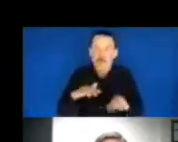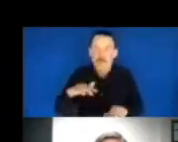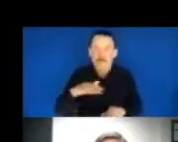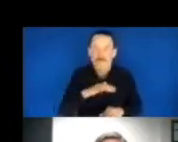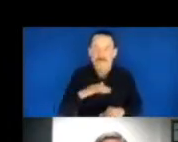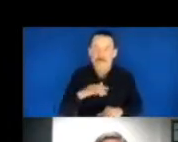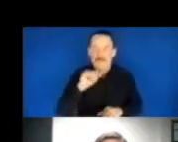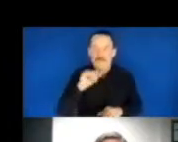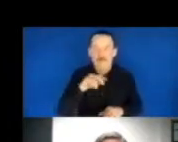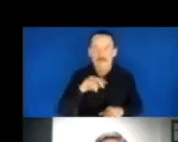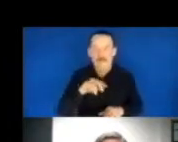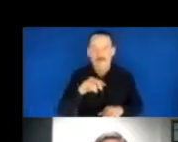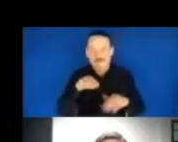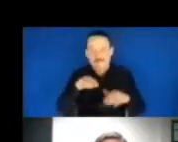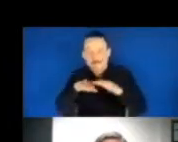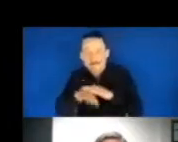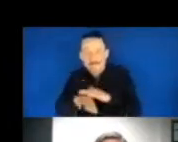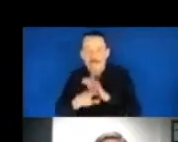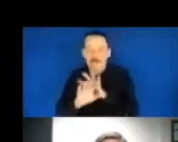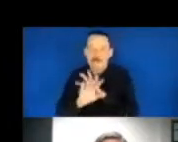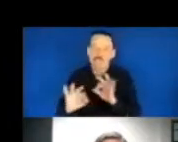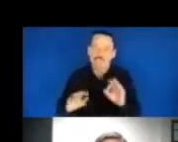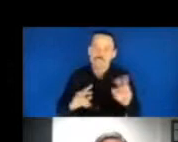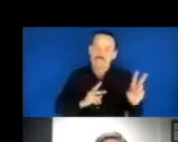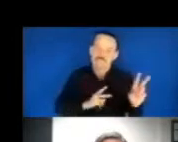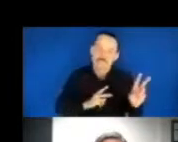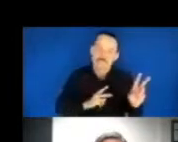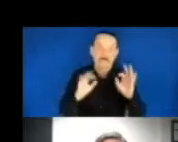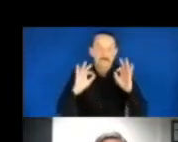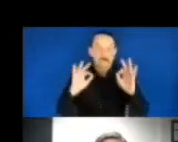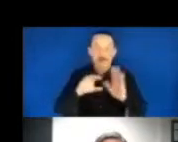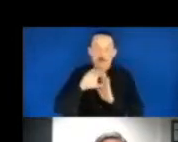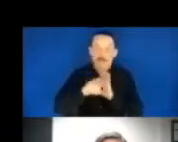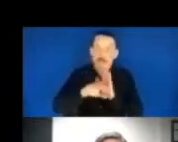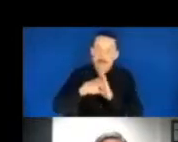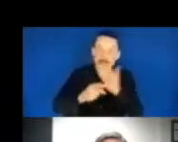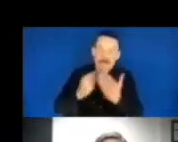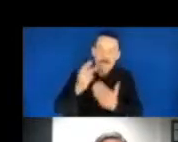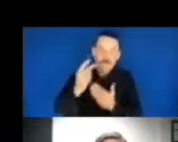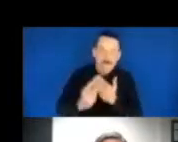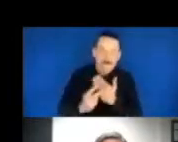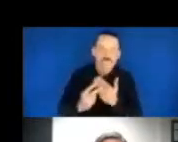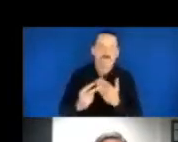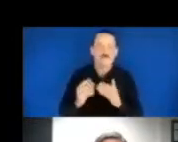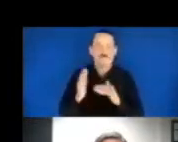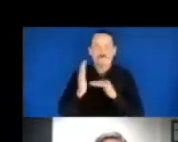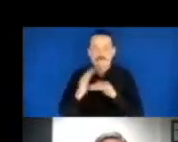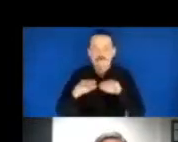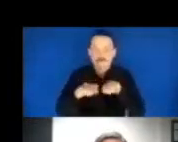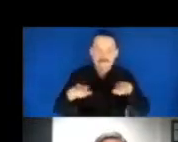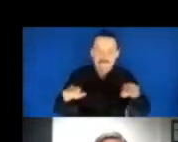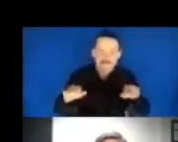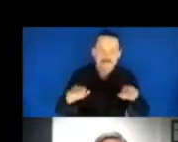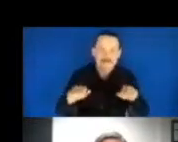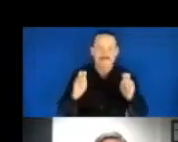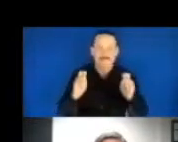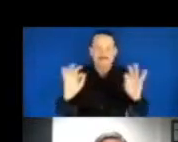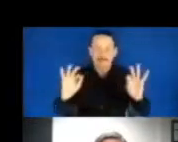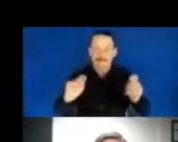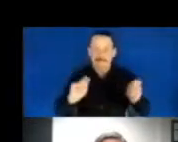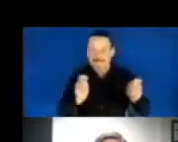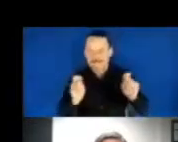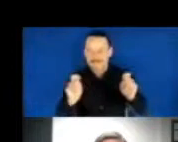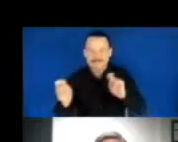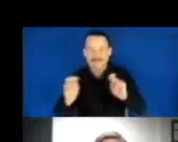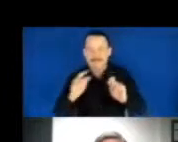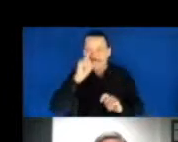computer software, we have adaptive equipment. Participation assistants are casual staff that we employ